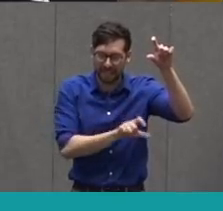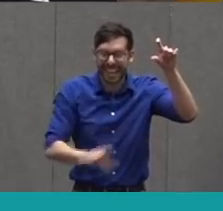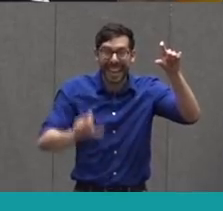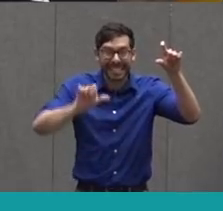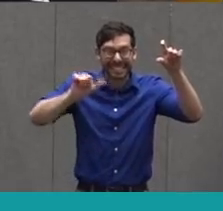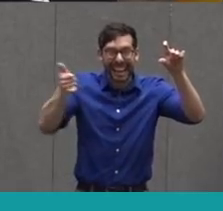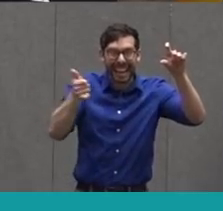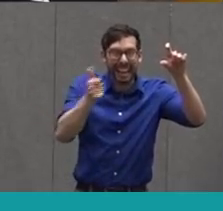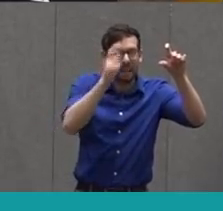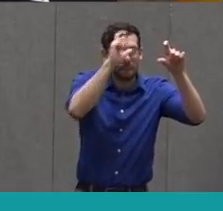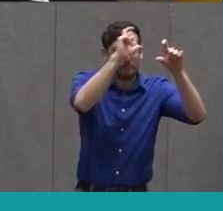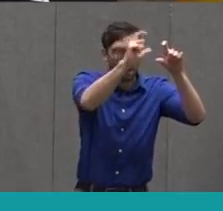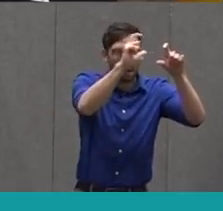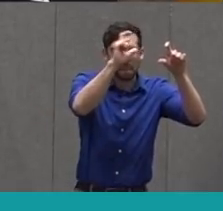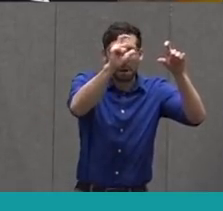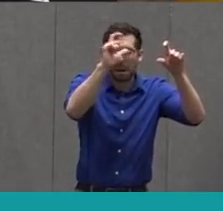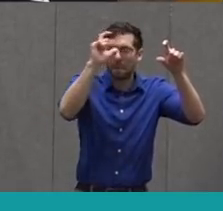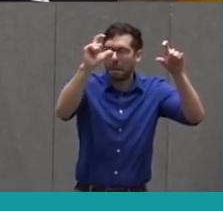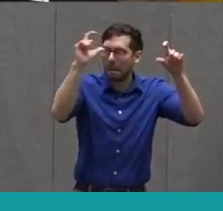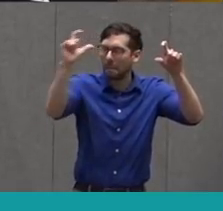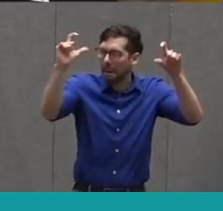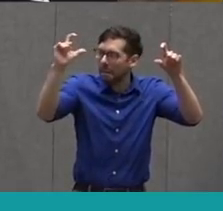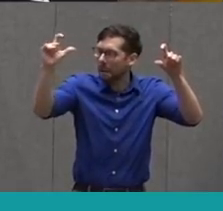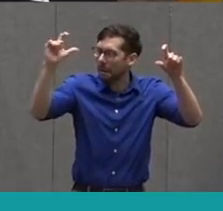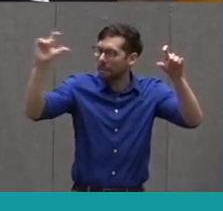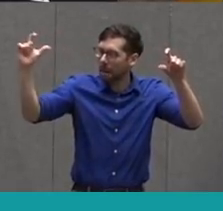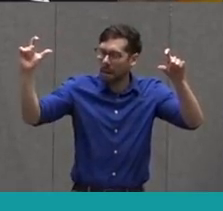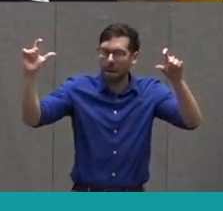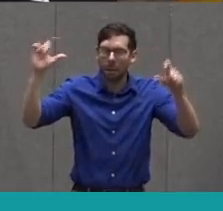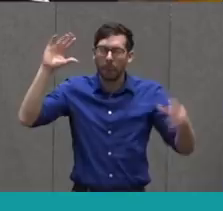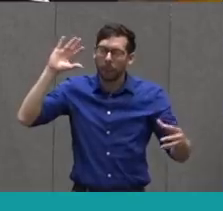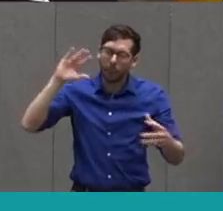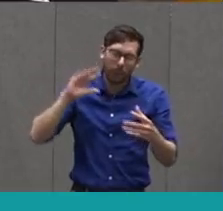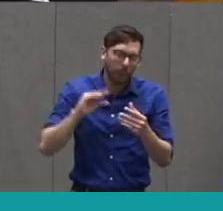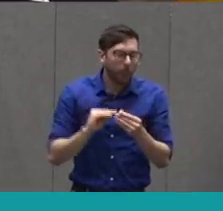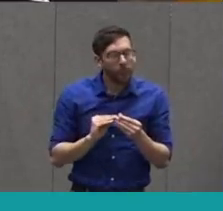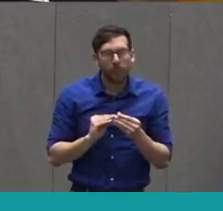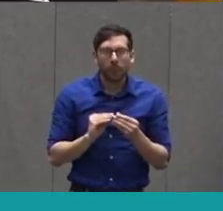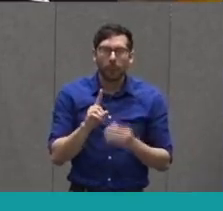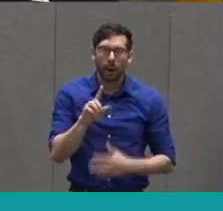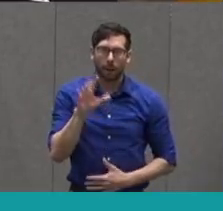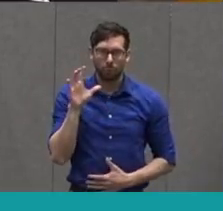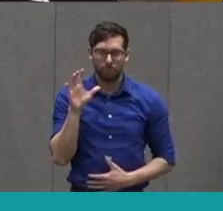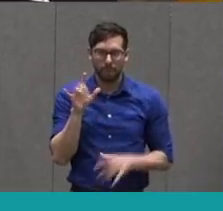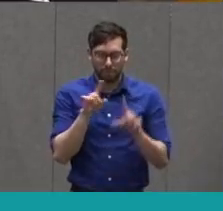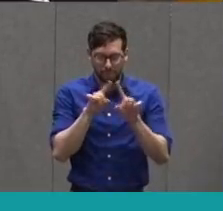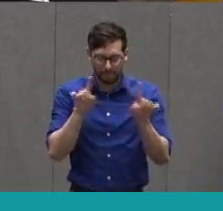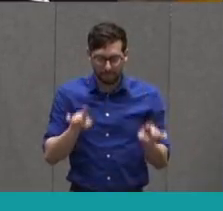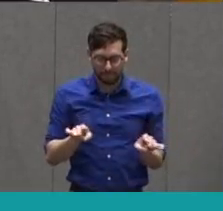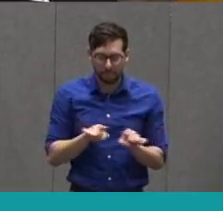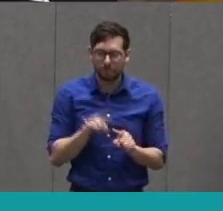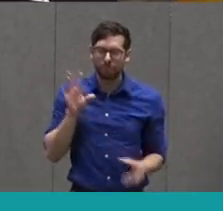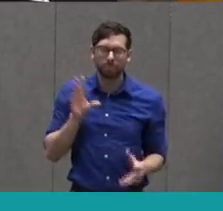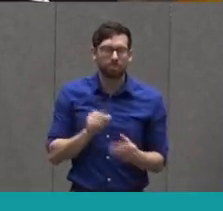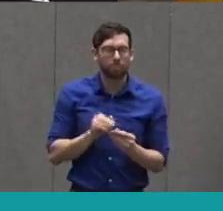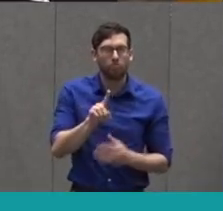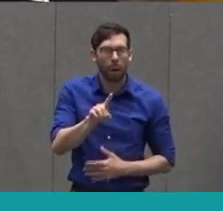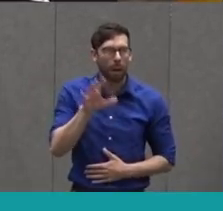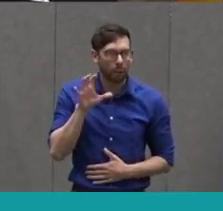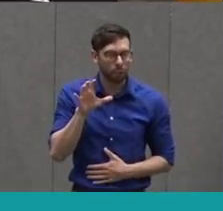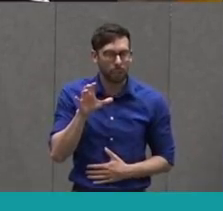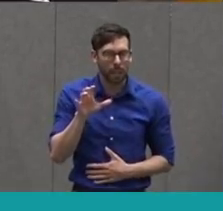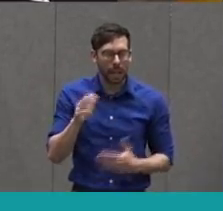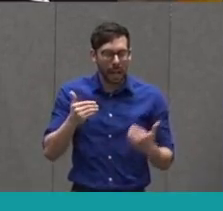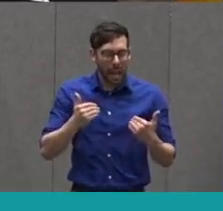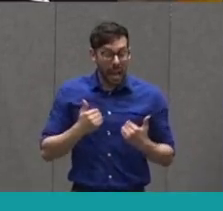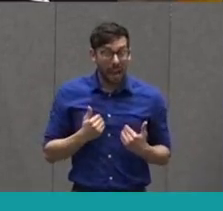100 of that number. So if I have two of these that have 100 each in them,